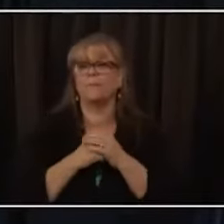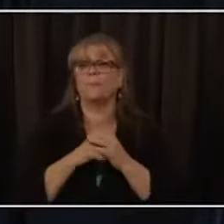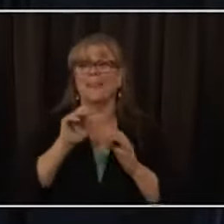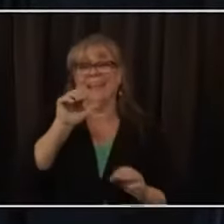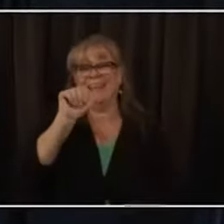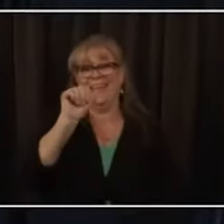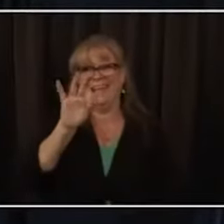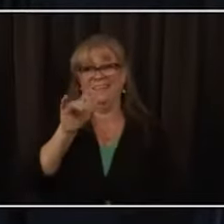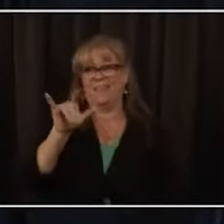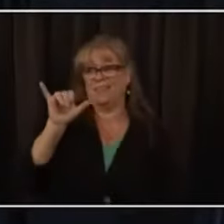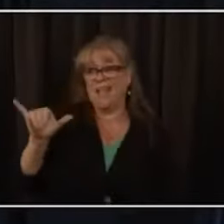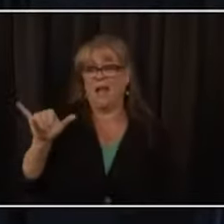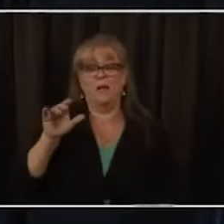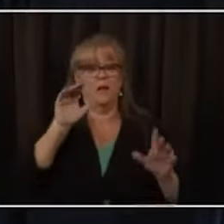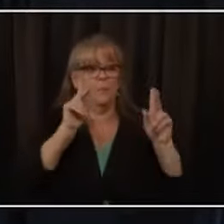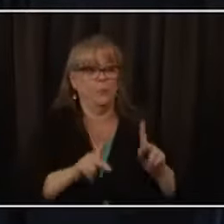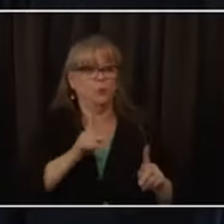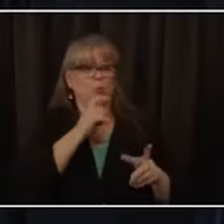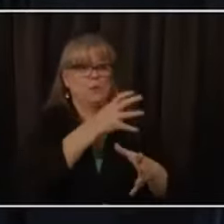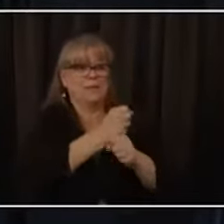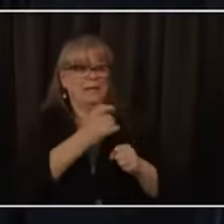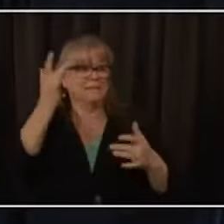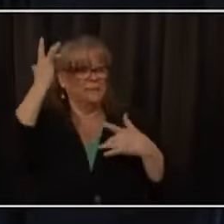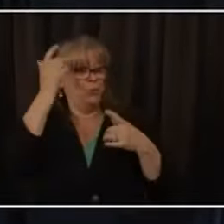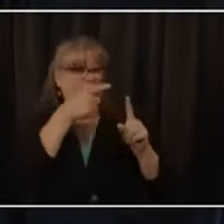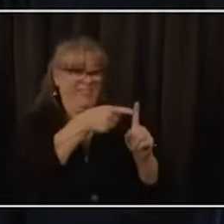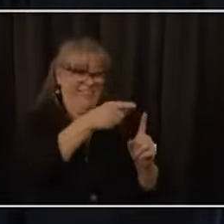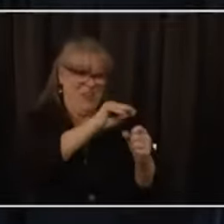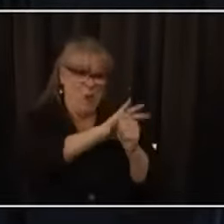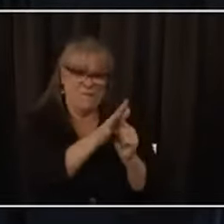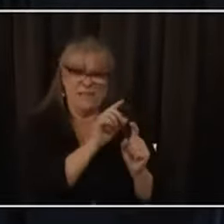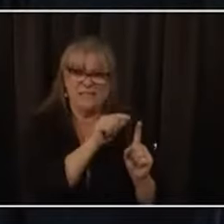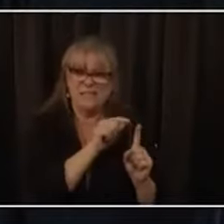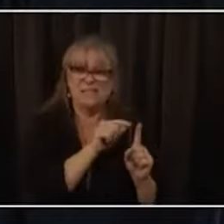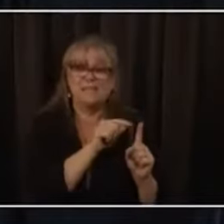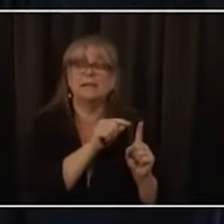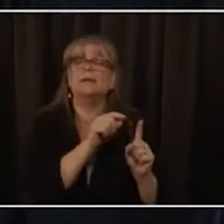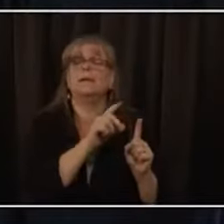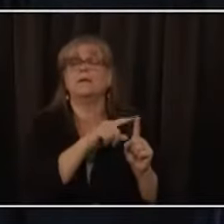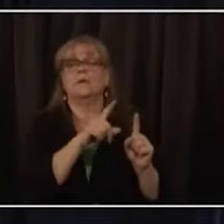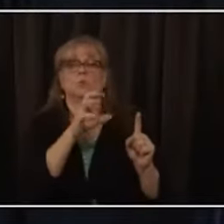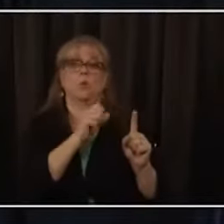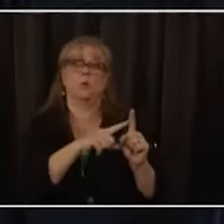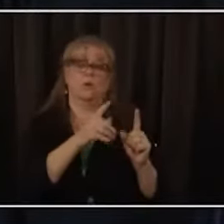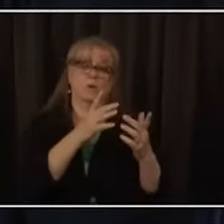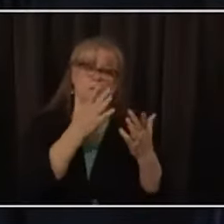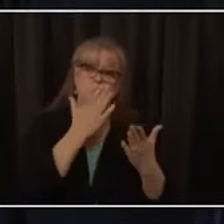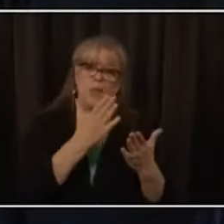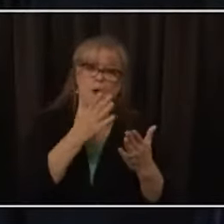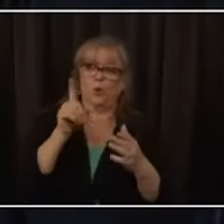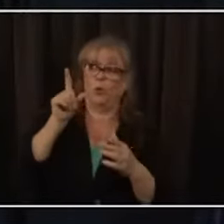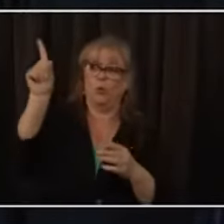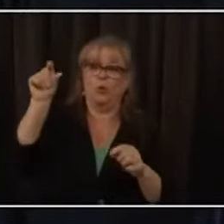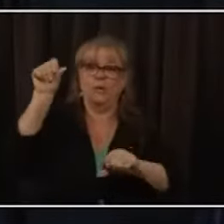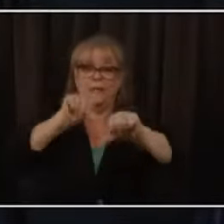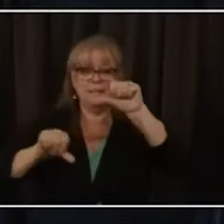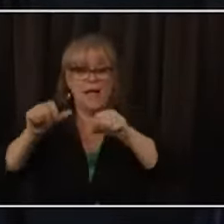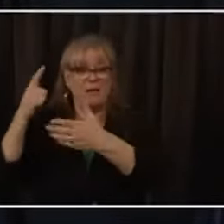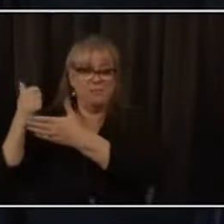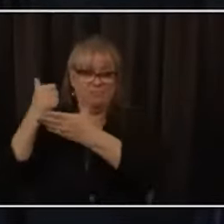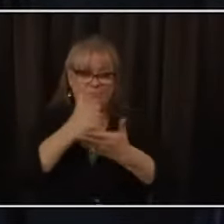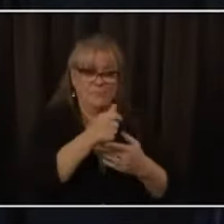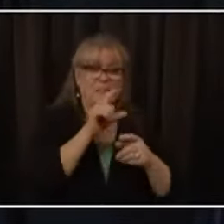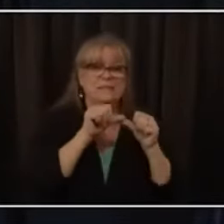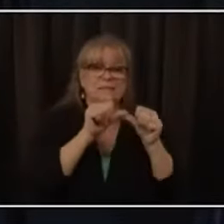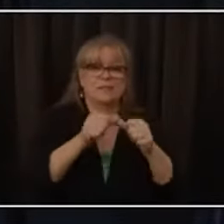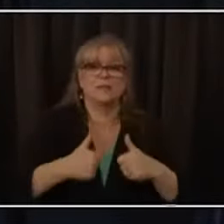hospitalized, thanks to modern medical science, they will walk out of that hospital okay. Some won't, and